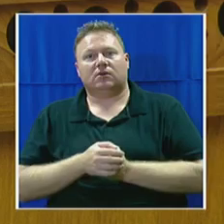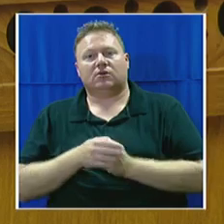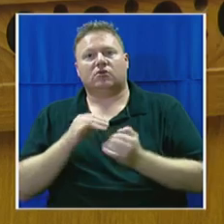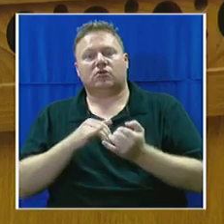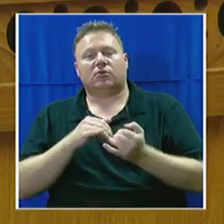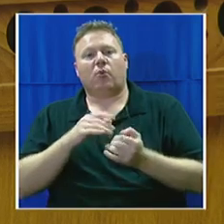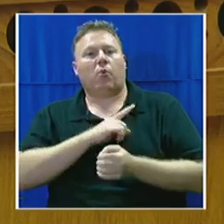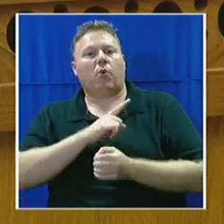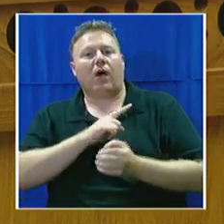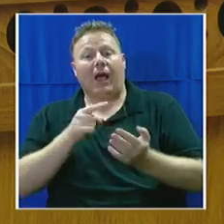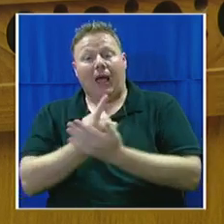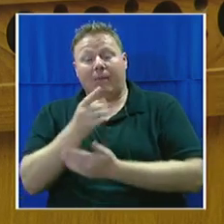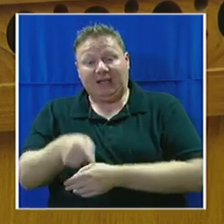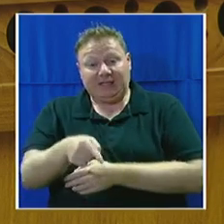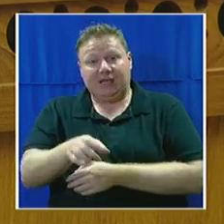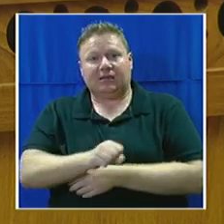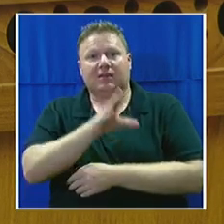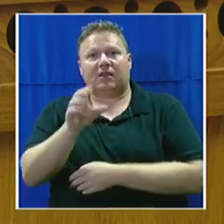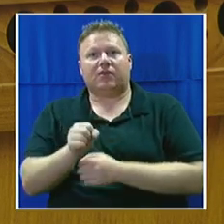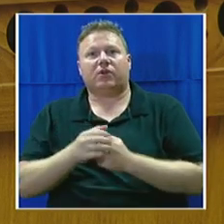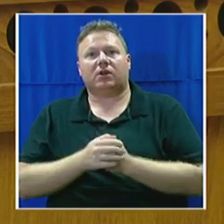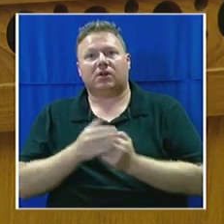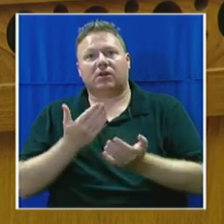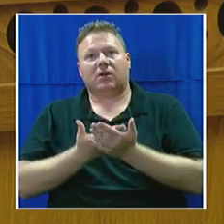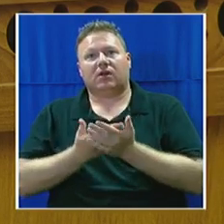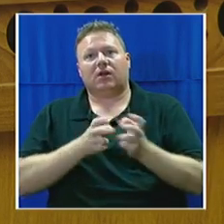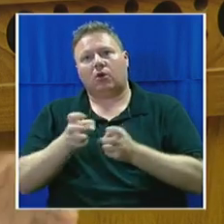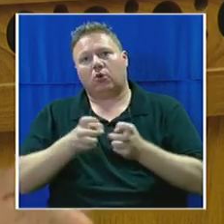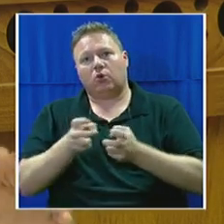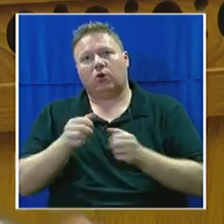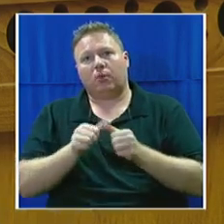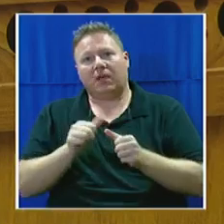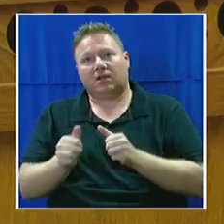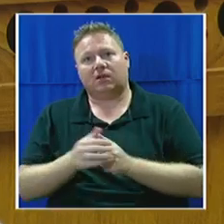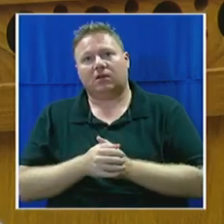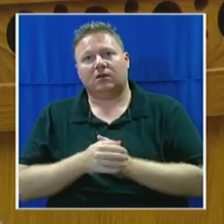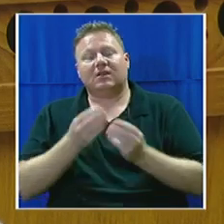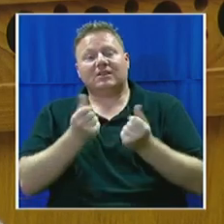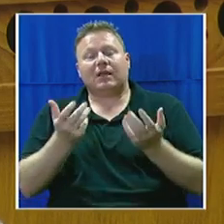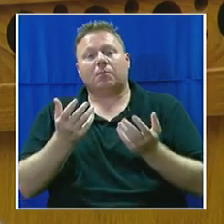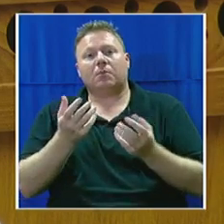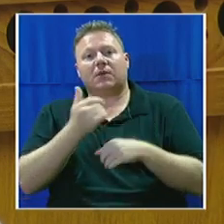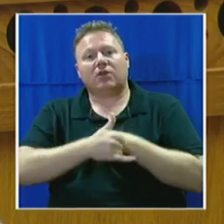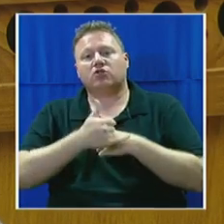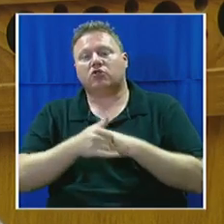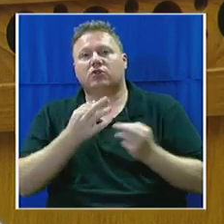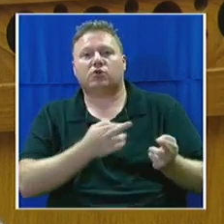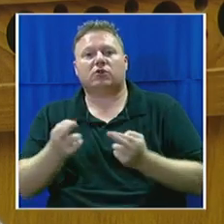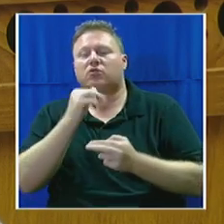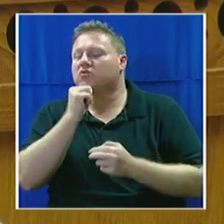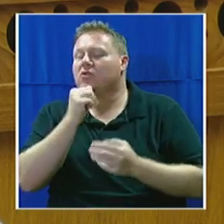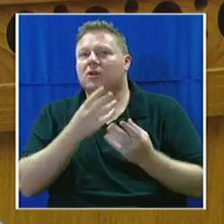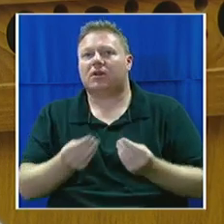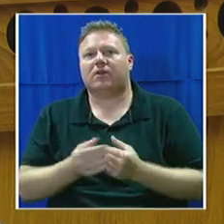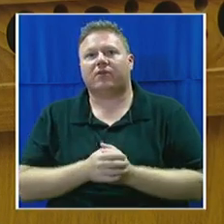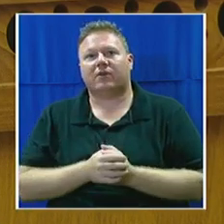Africa we can be able to provide a template esinoyisebenzisa to some of the countries who have less resources kunathi, who are affected by coronavirus